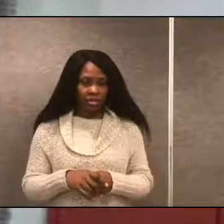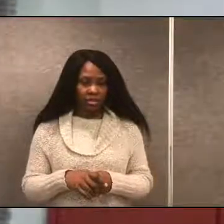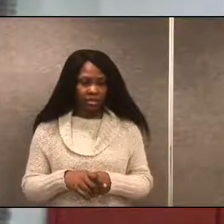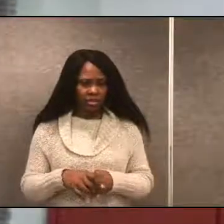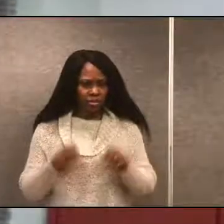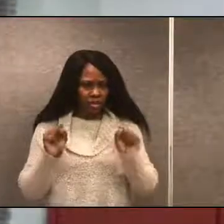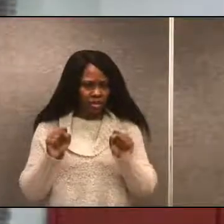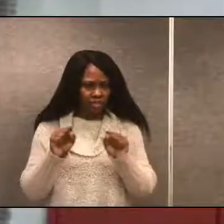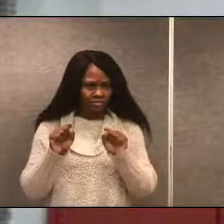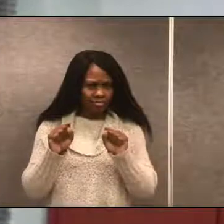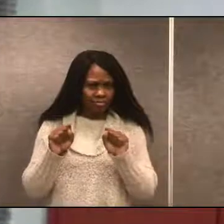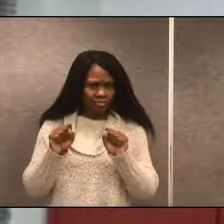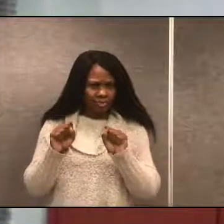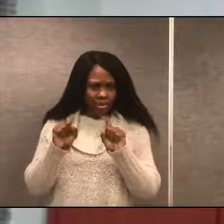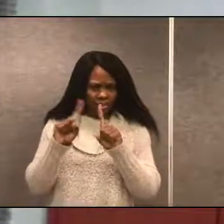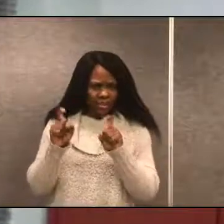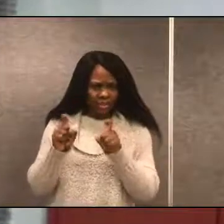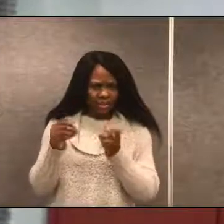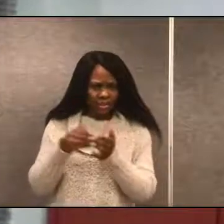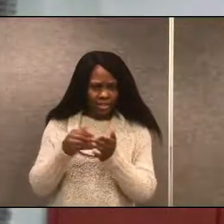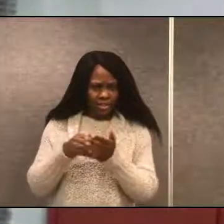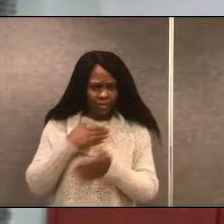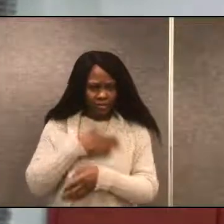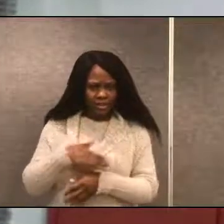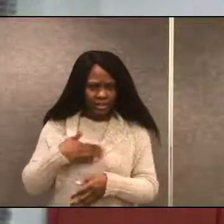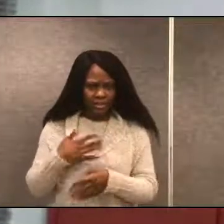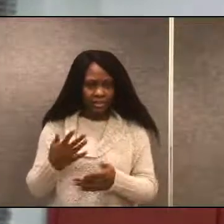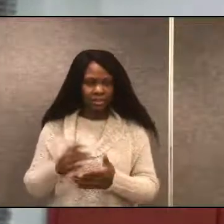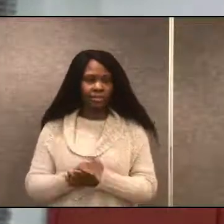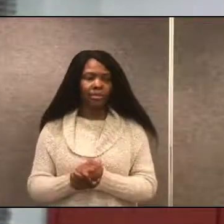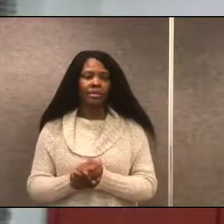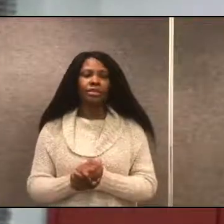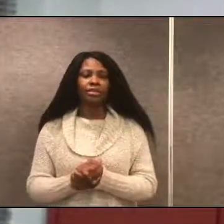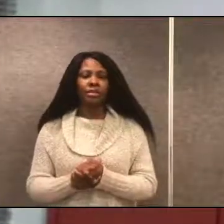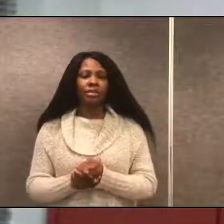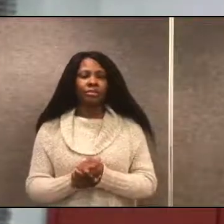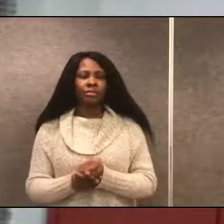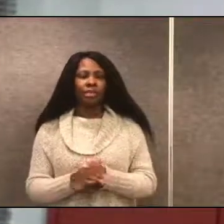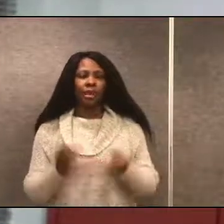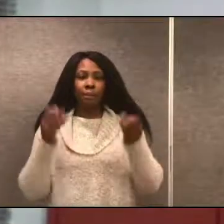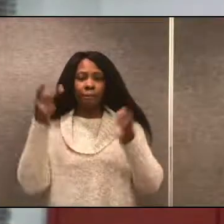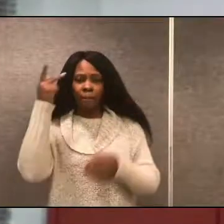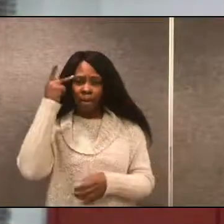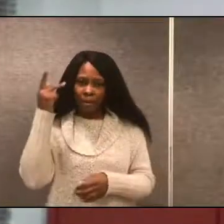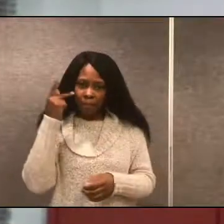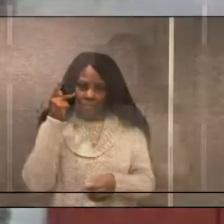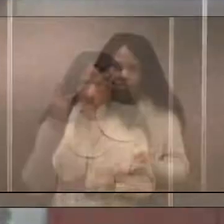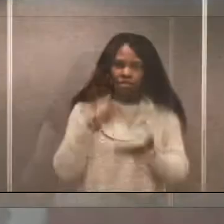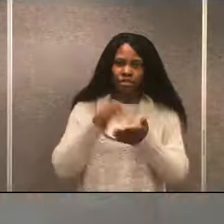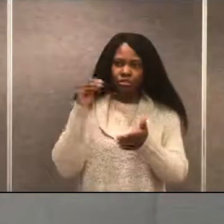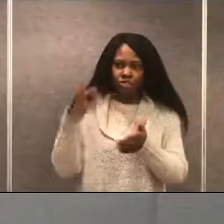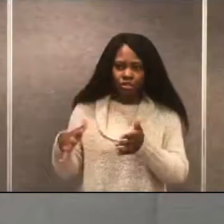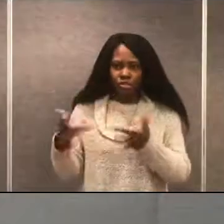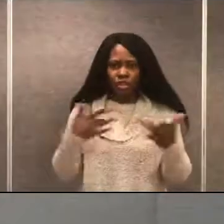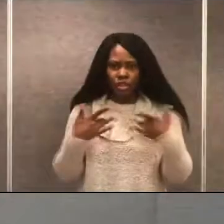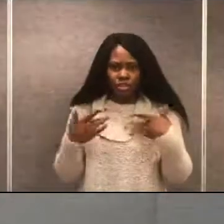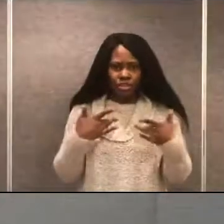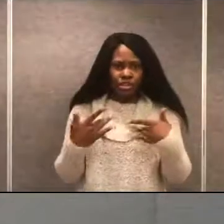ask that question one more time, please. It's a lot of our parents and students are concerned,